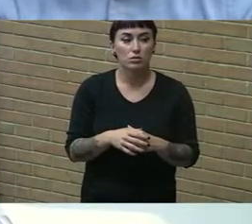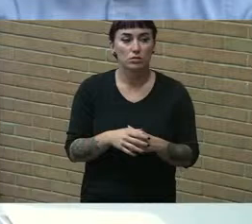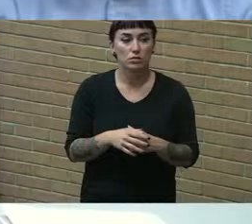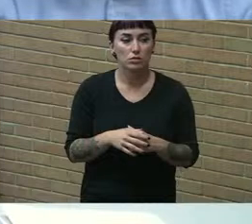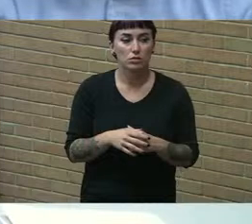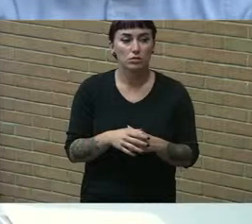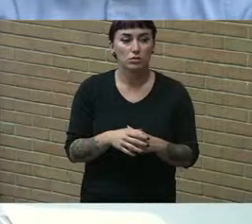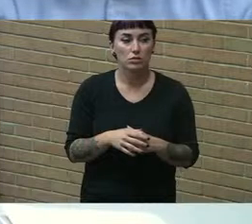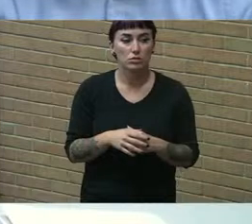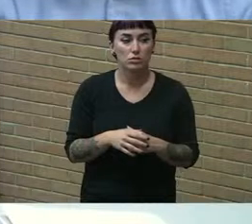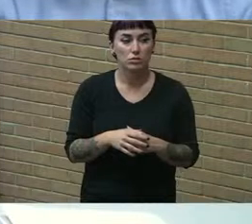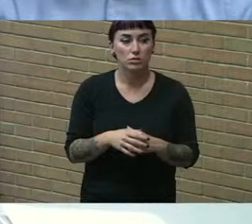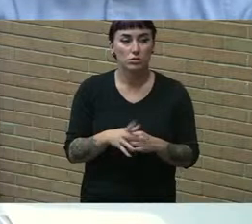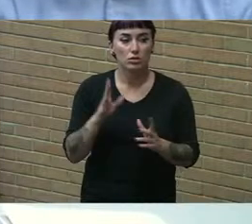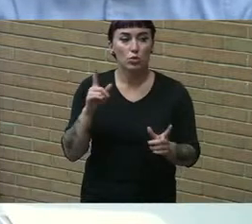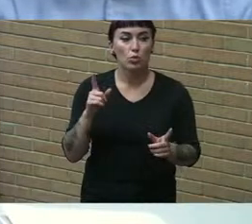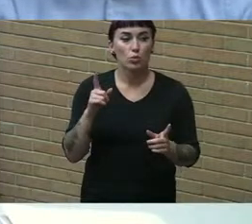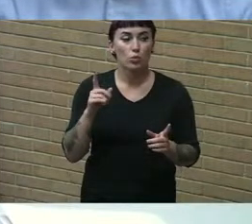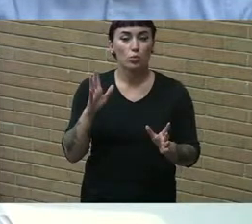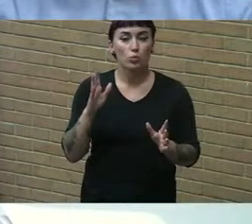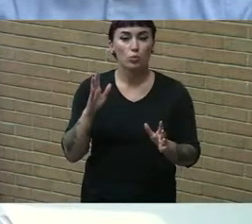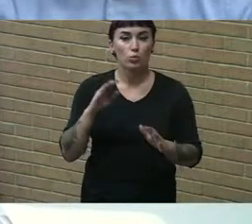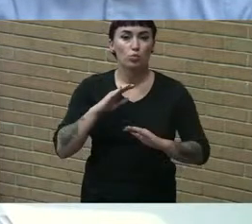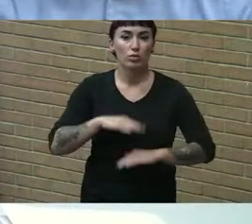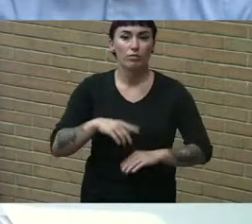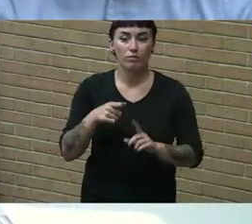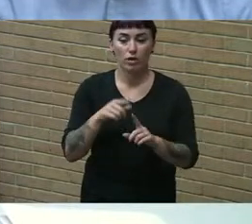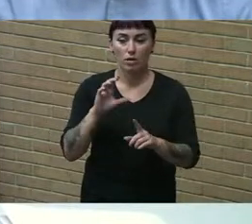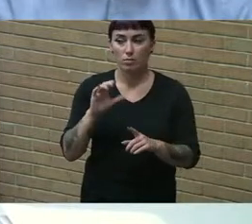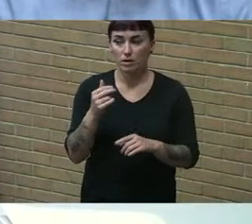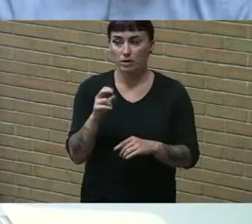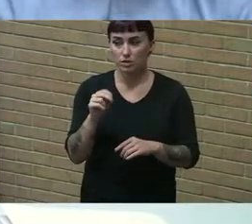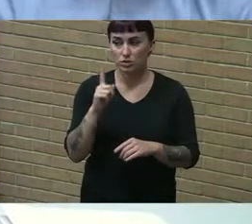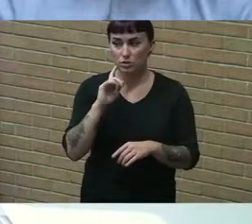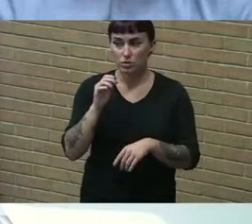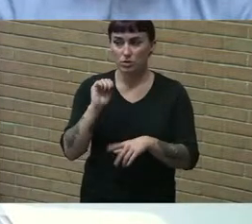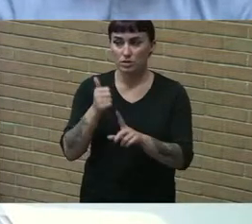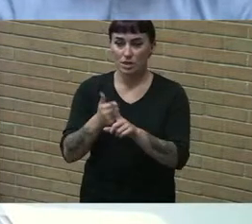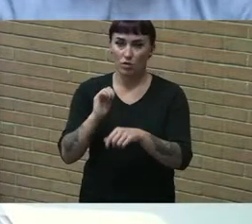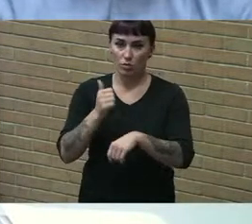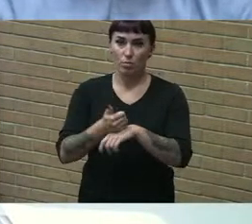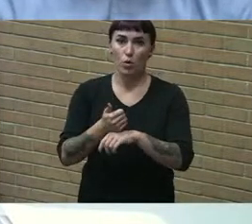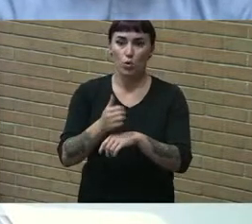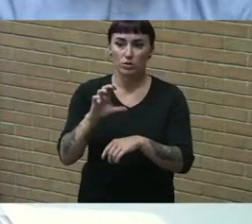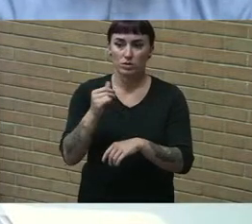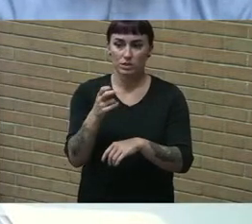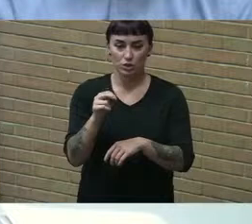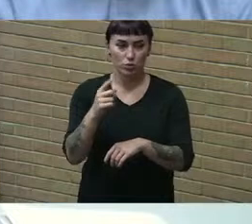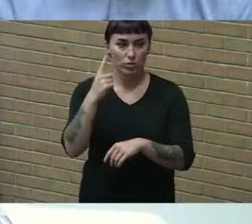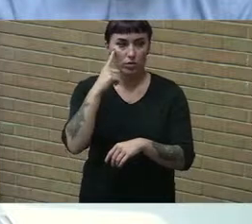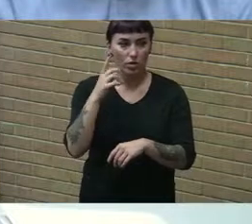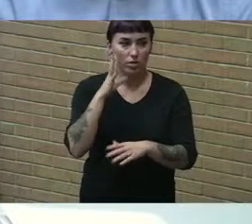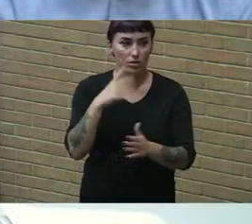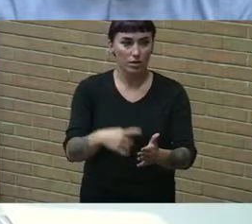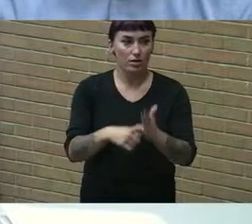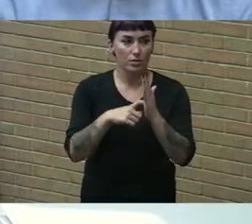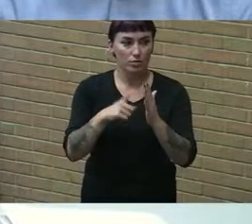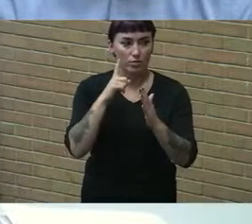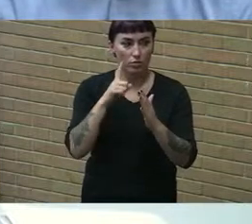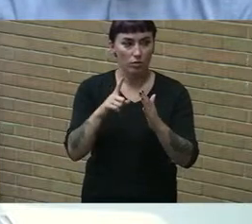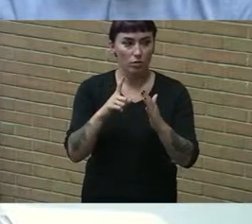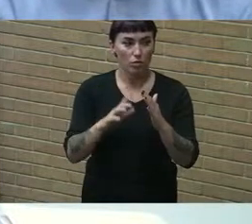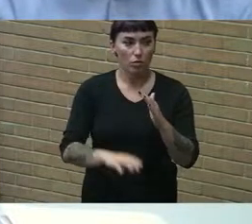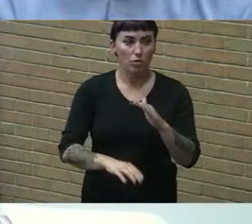a condition which was essentially a self-imposed condition because we thought that the demand was going to be for a maximum